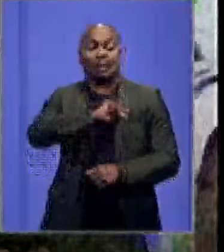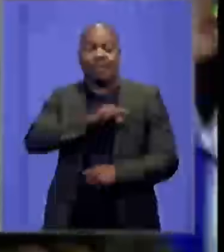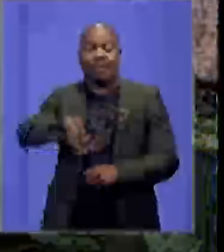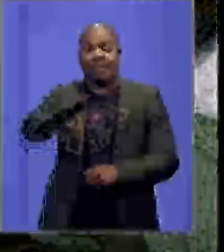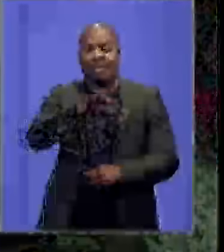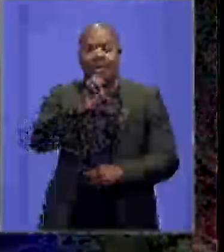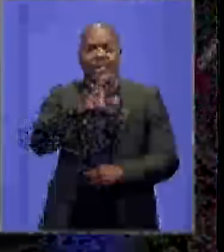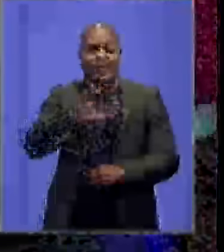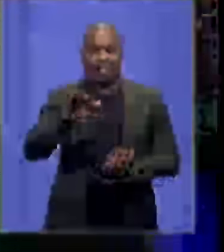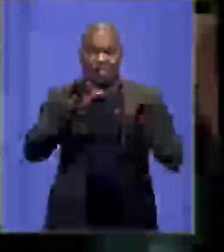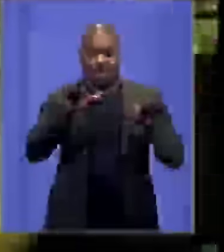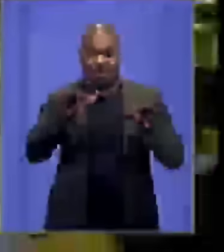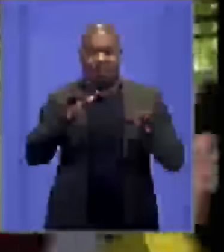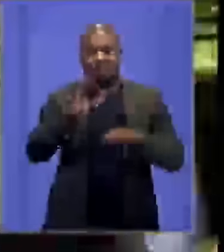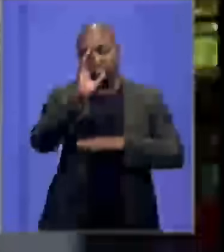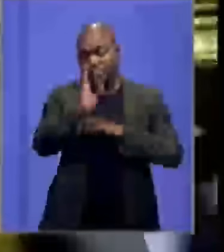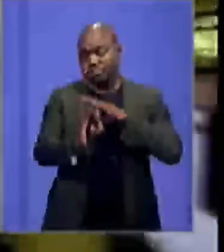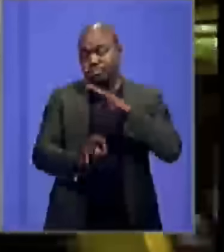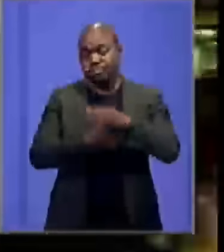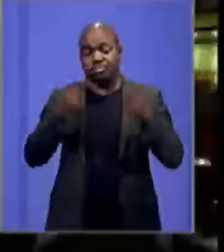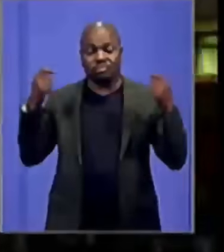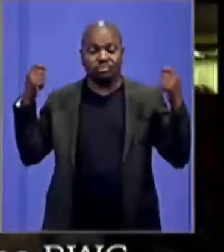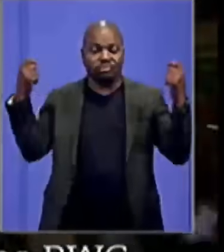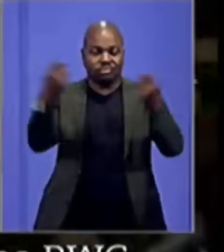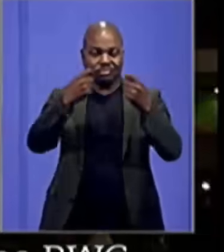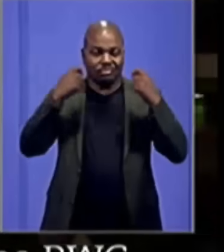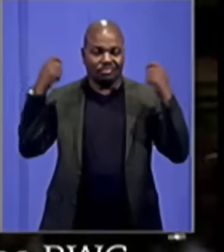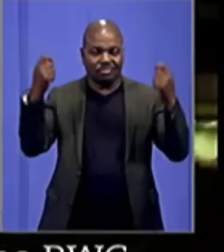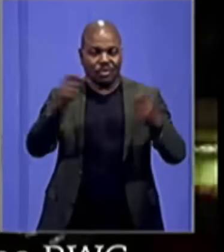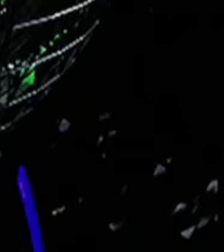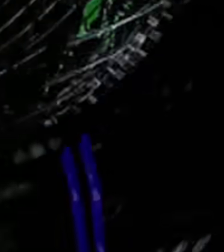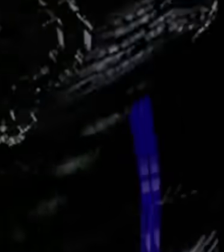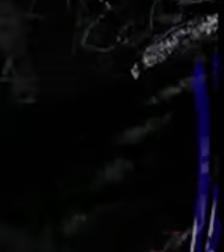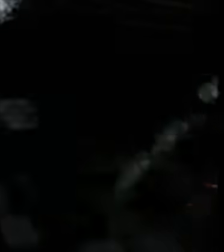Cape. Ba hlotse bosiu bohle ba keteka tlholo ya diboke.